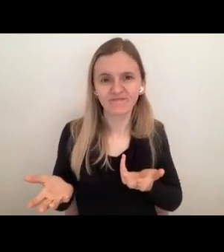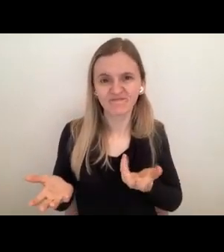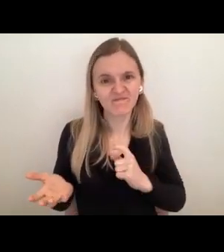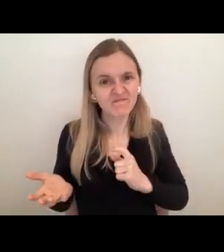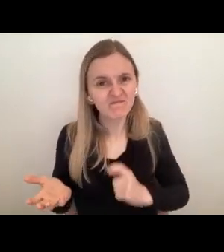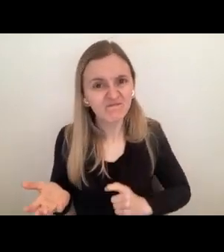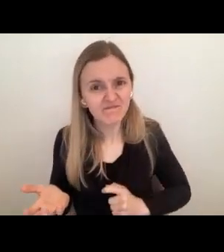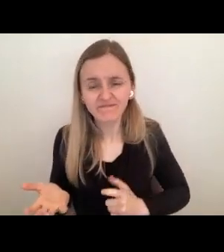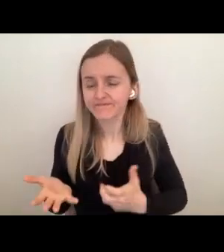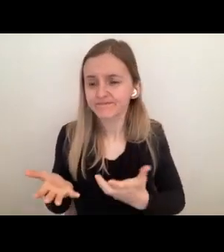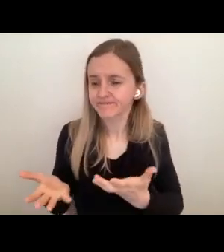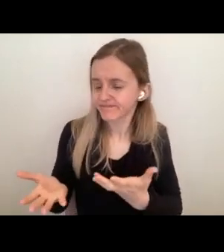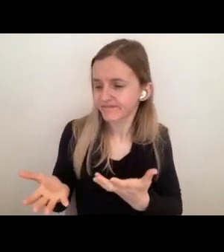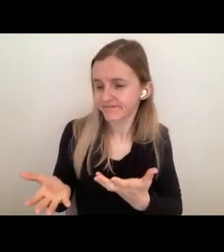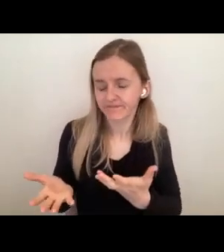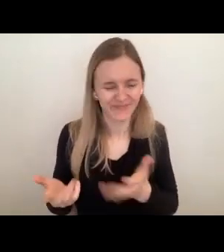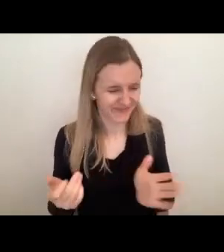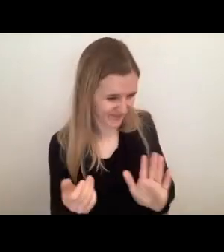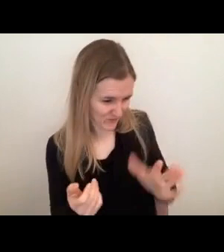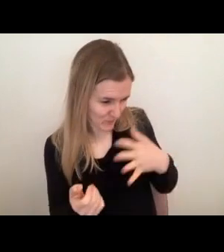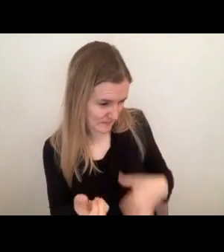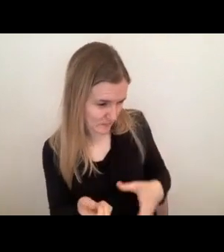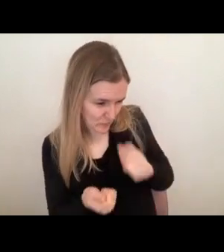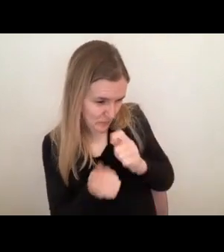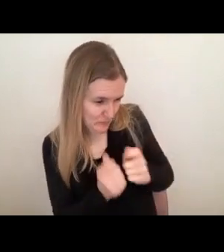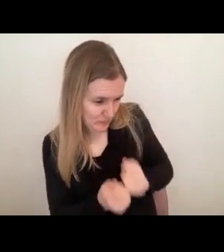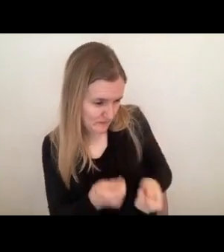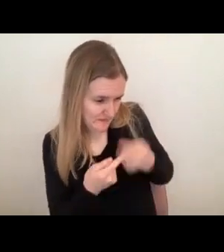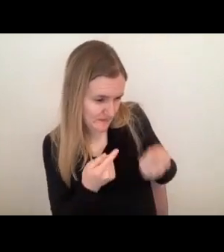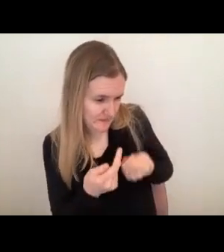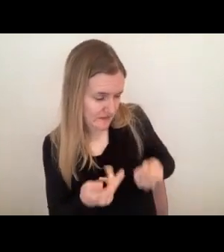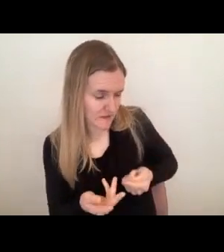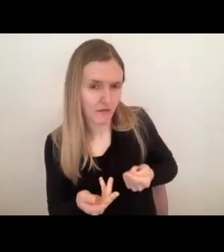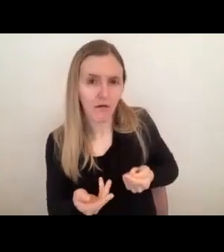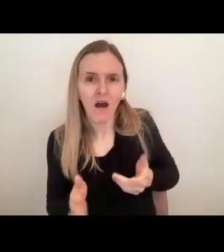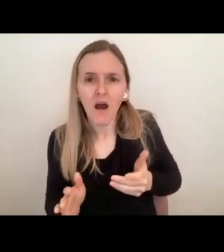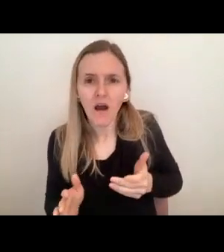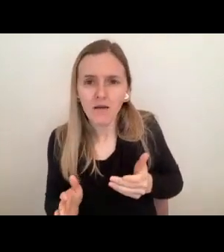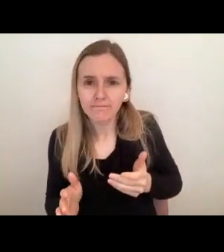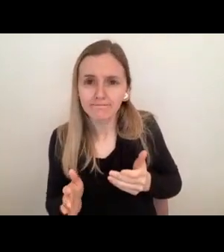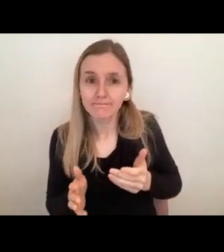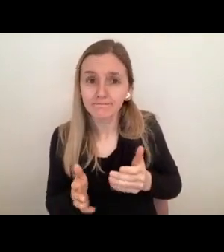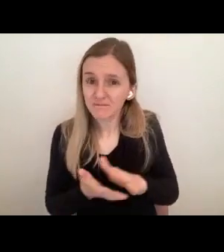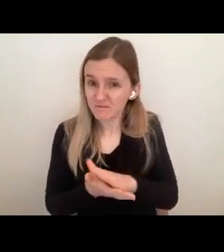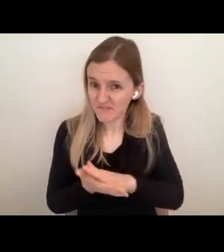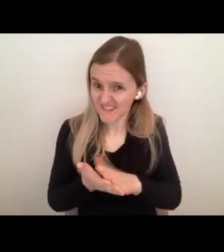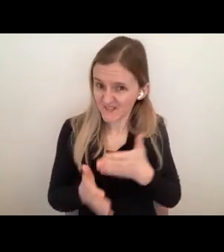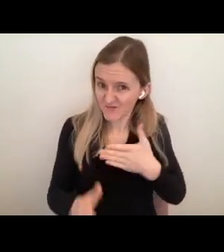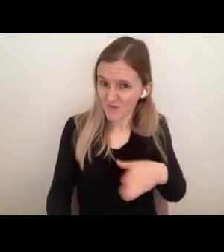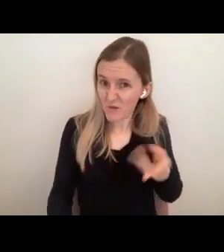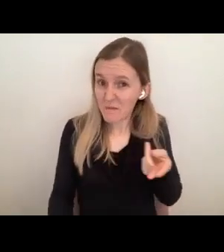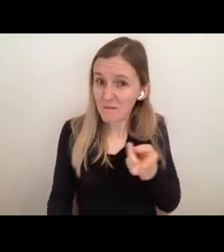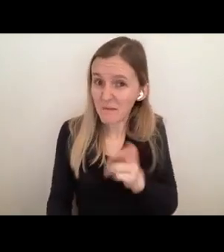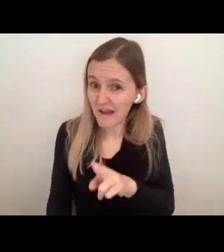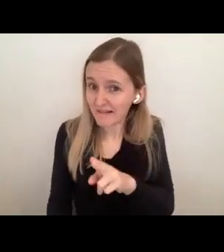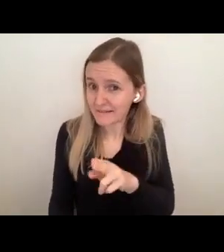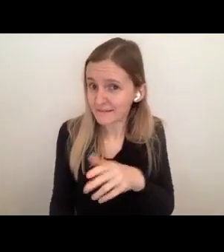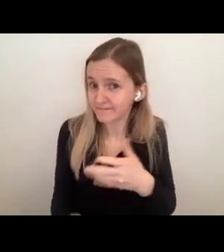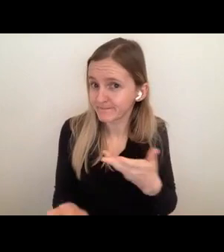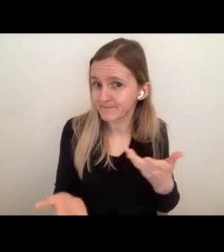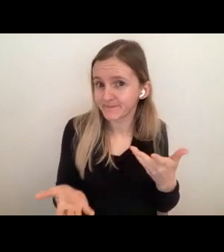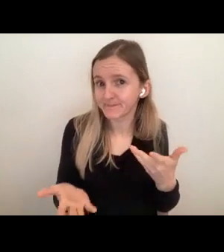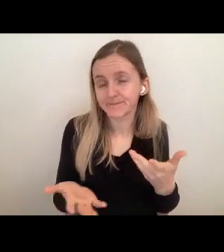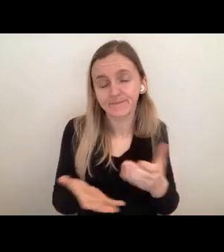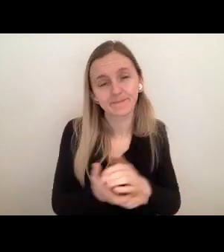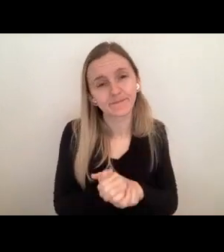quite right, and they might not feel quite so welcome? So would they then want to come back in? So